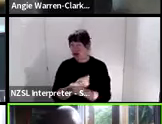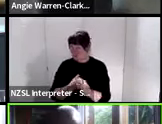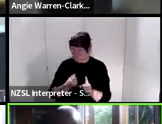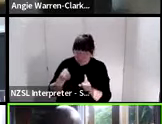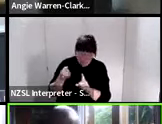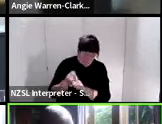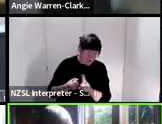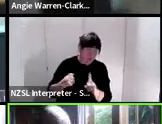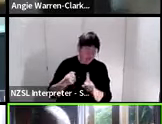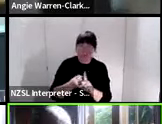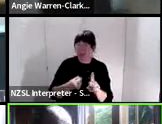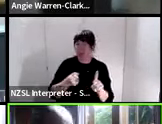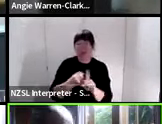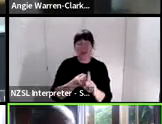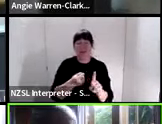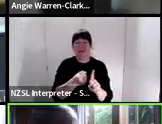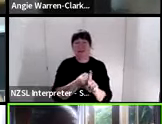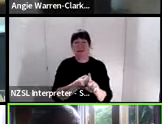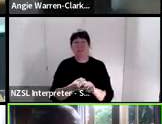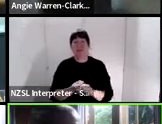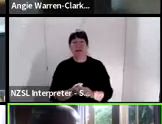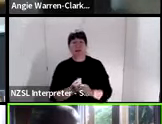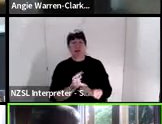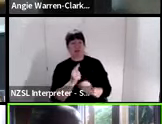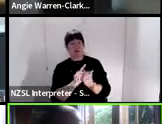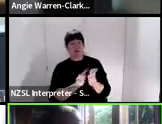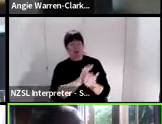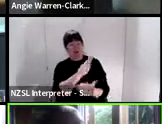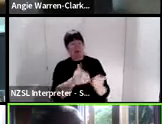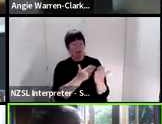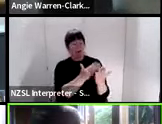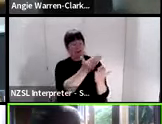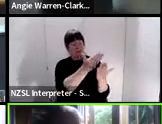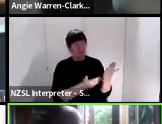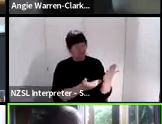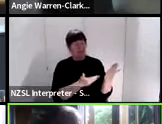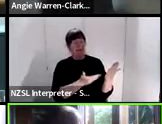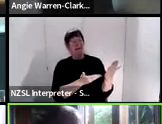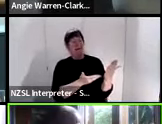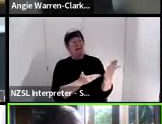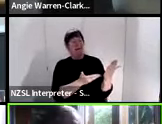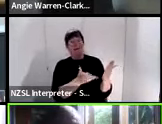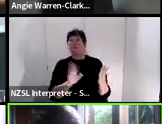So when I saw that the first piece of legislation to come out of this new